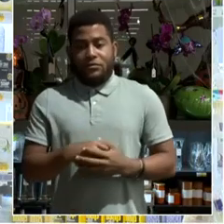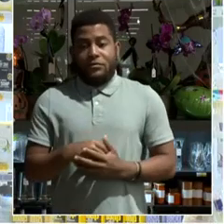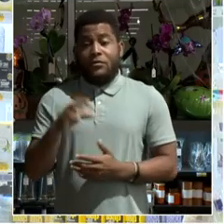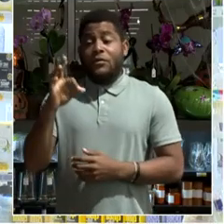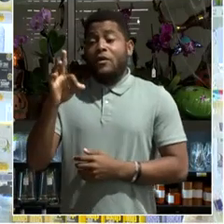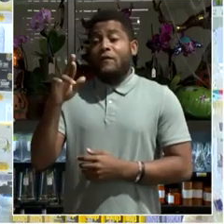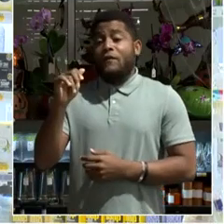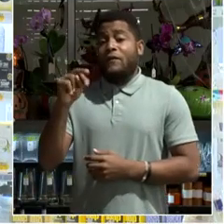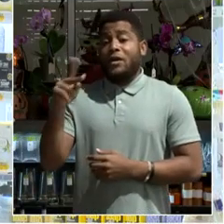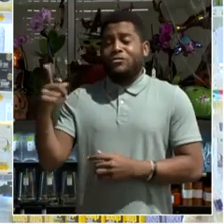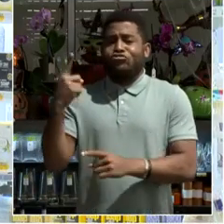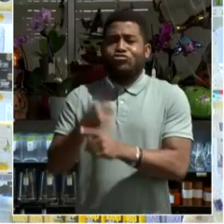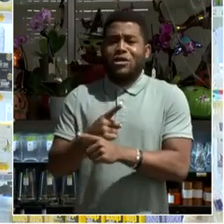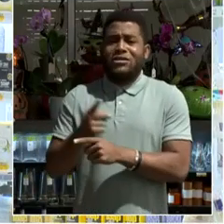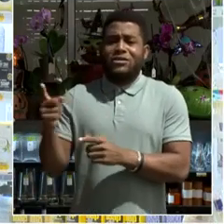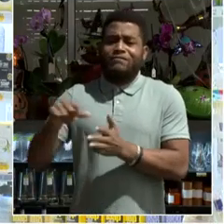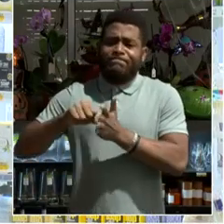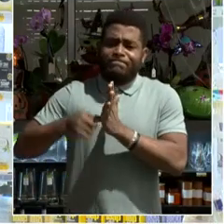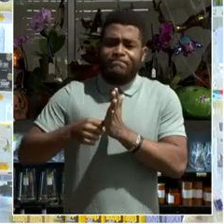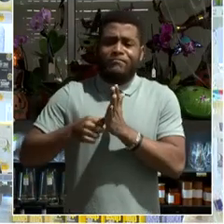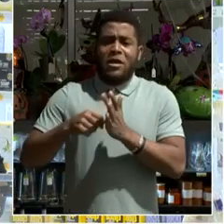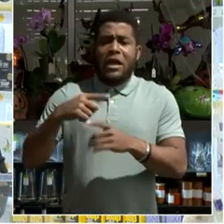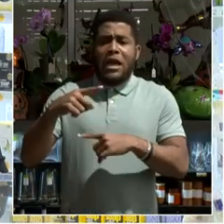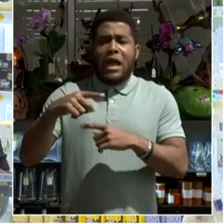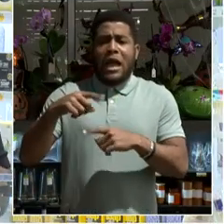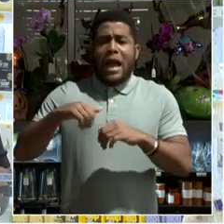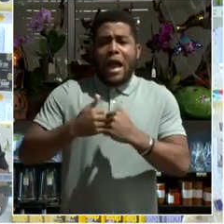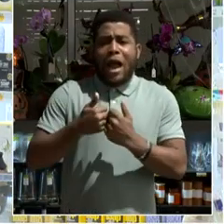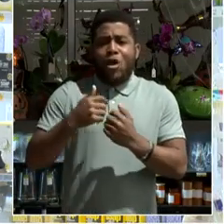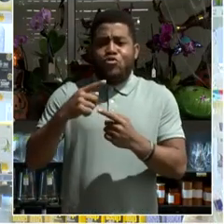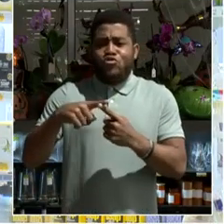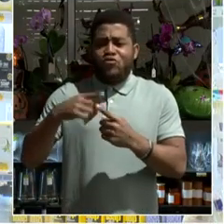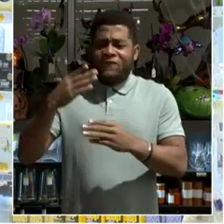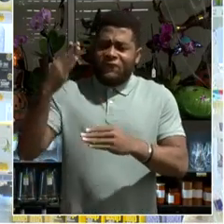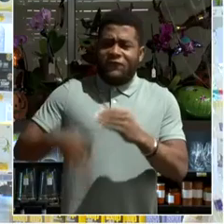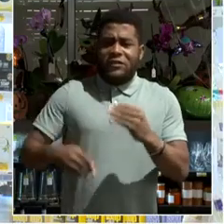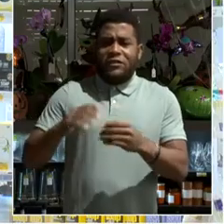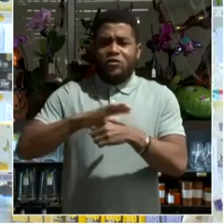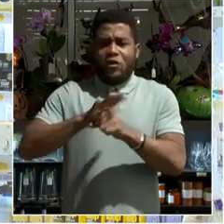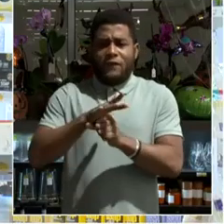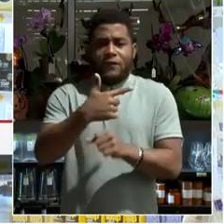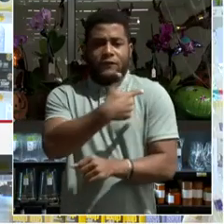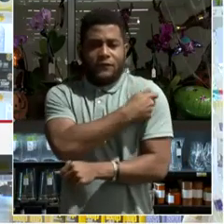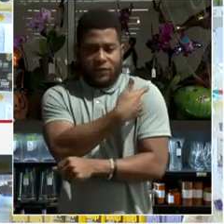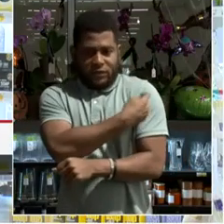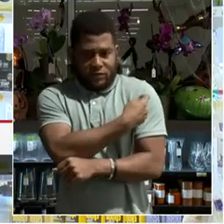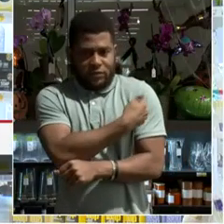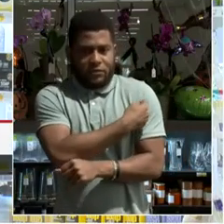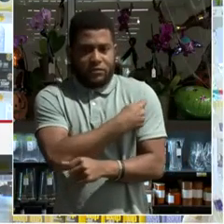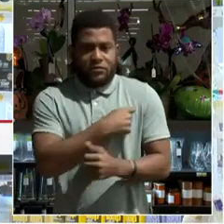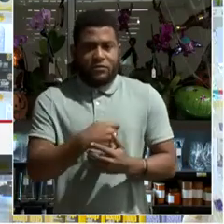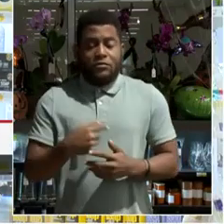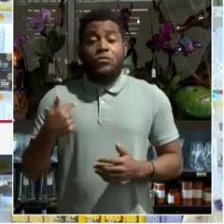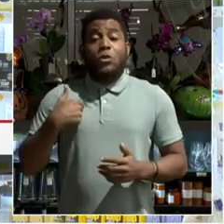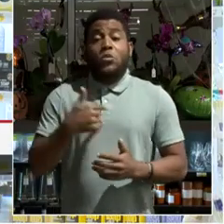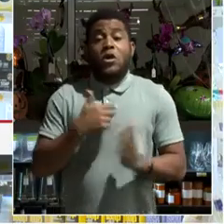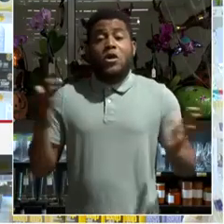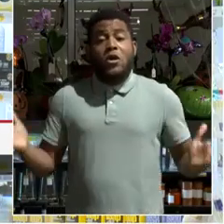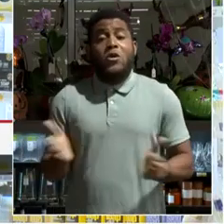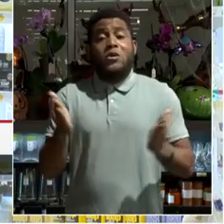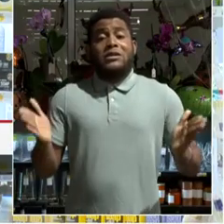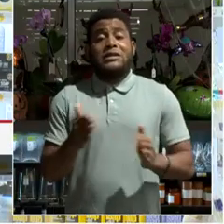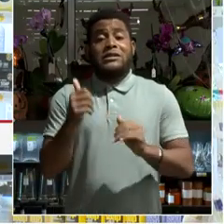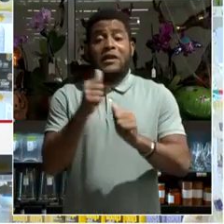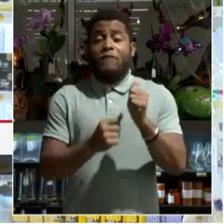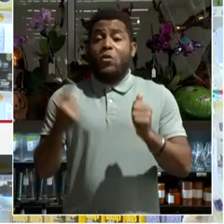we get over COVID is through vaccination. And so we are encouraging everyone, if they haven't